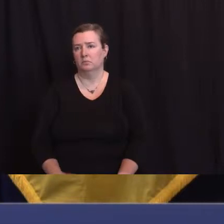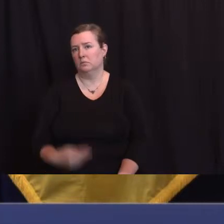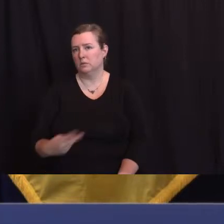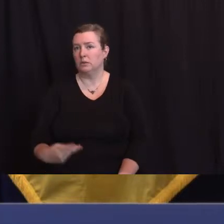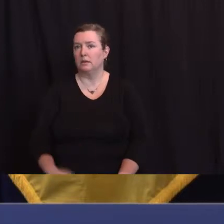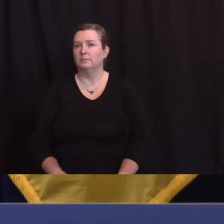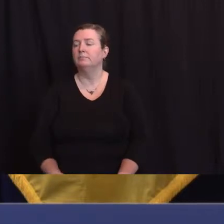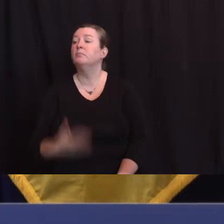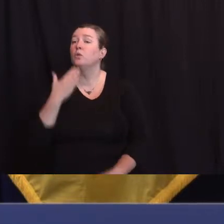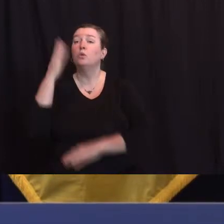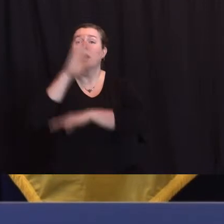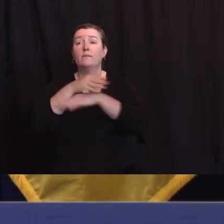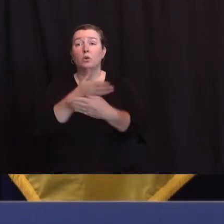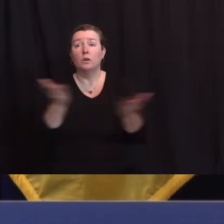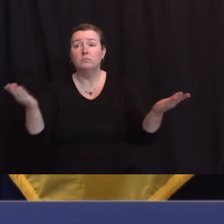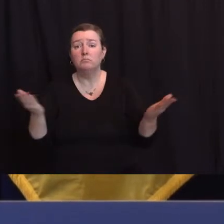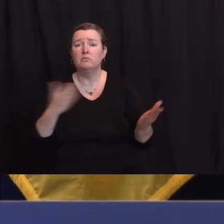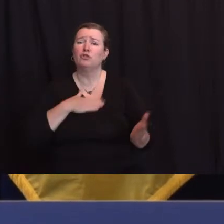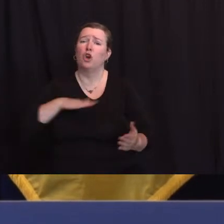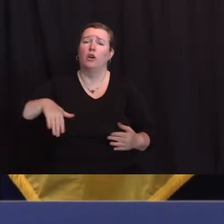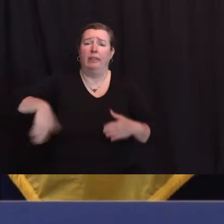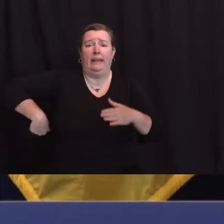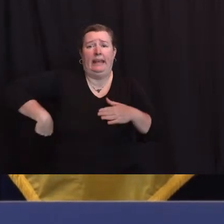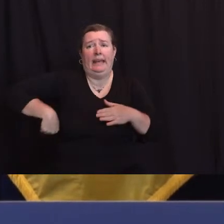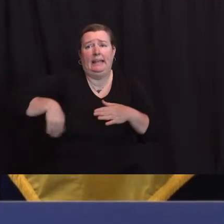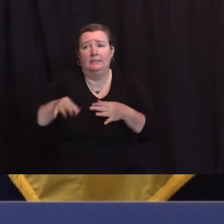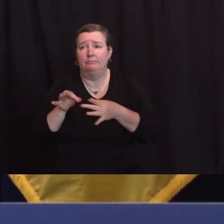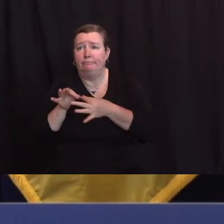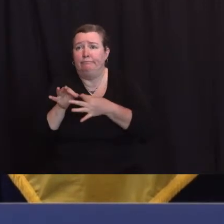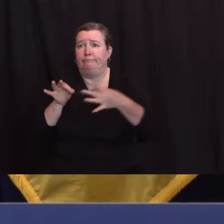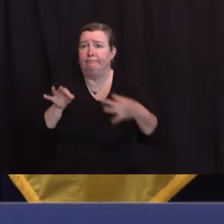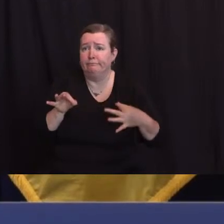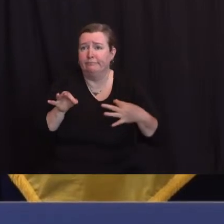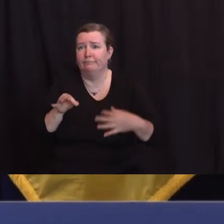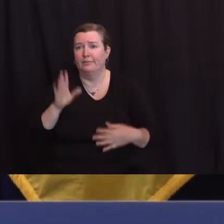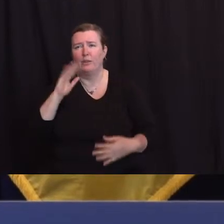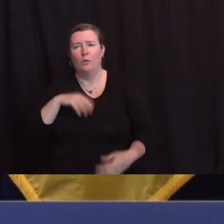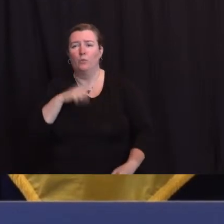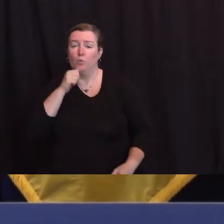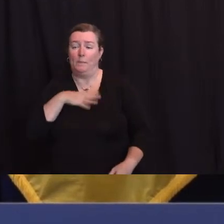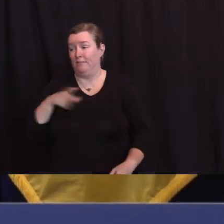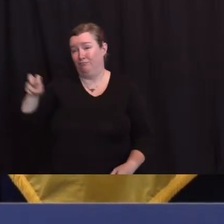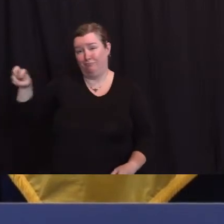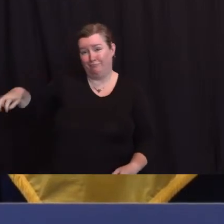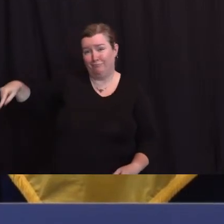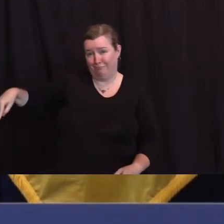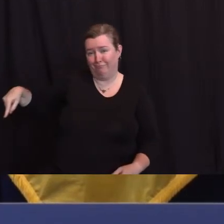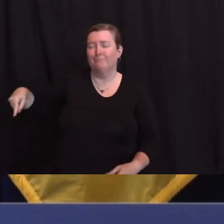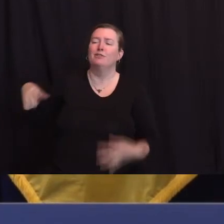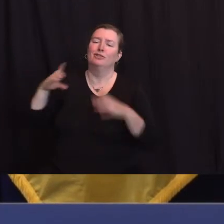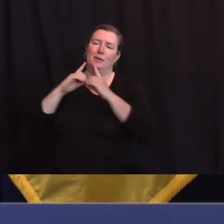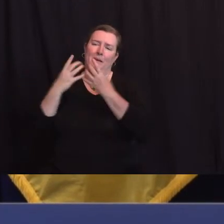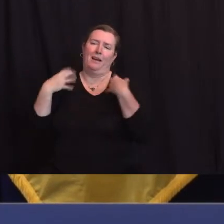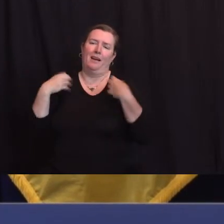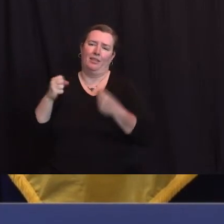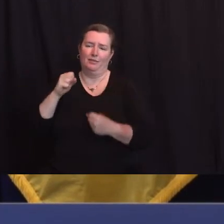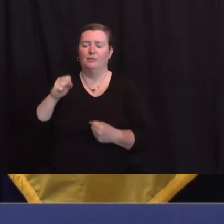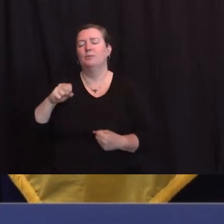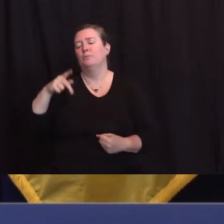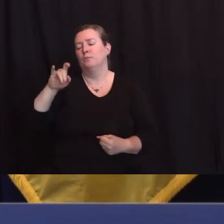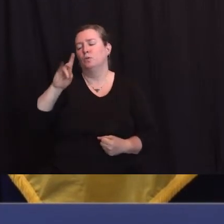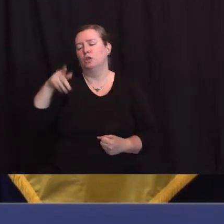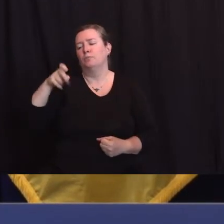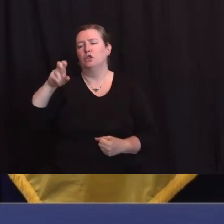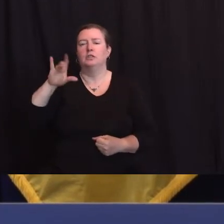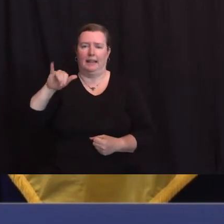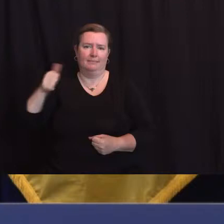Good afternoon, everyone. Sorry to be a couple minutes behind. I'm joined by the woman on my right who needs no introduction, the Commissioner of the Department of Health, Judy Persicelli. To her